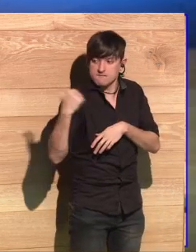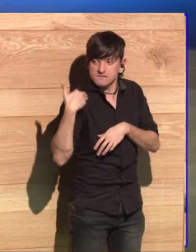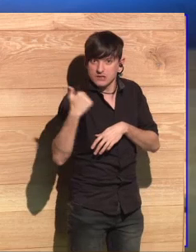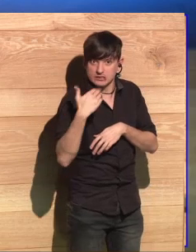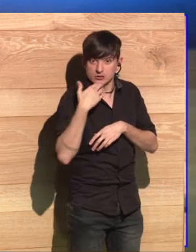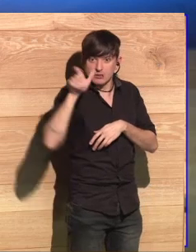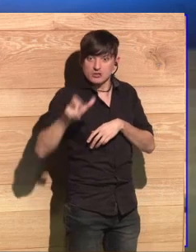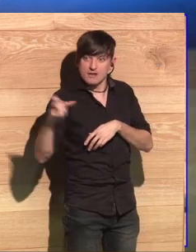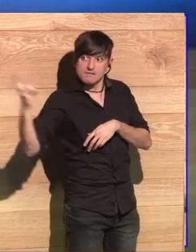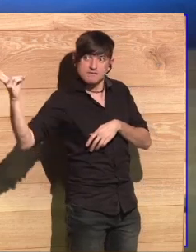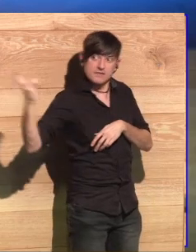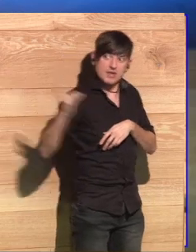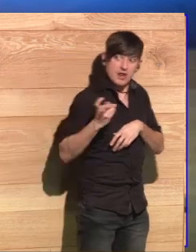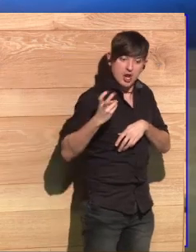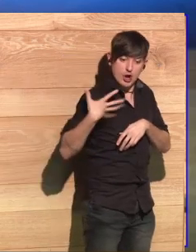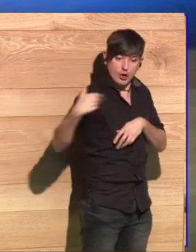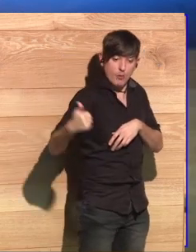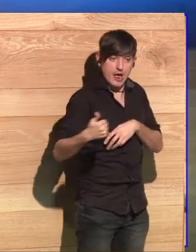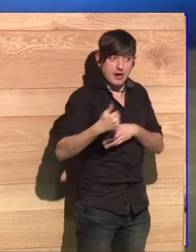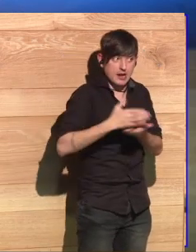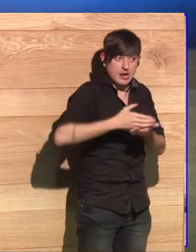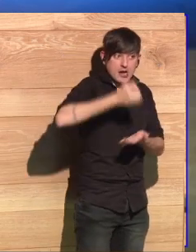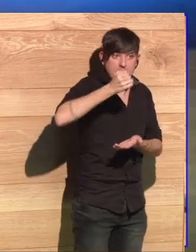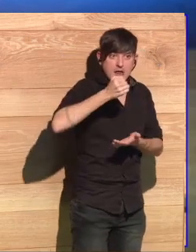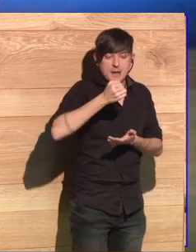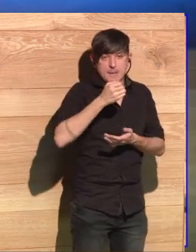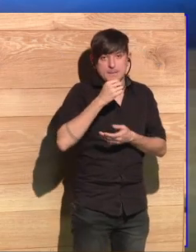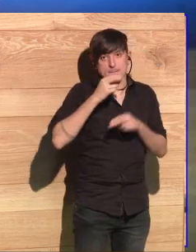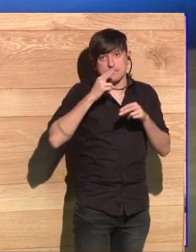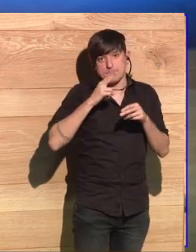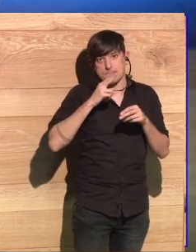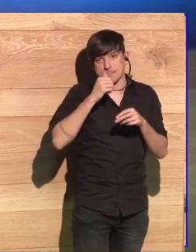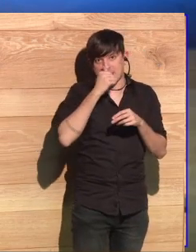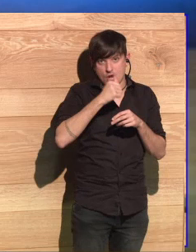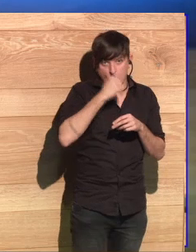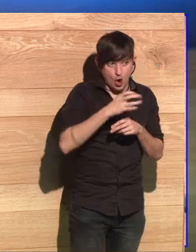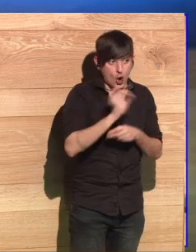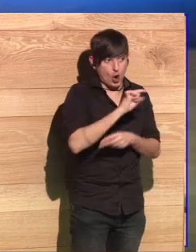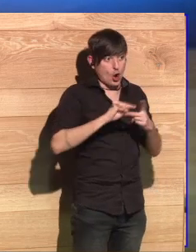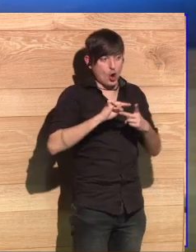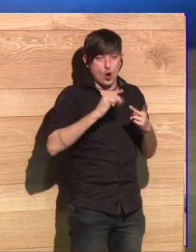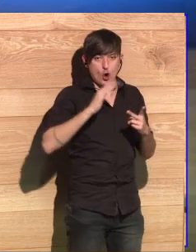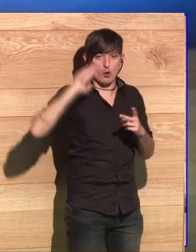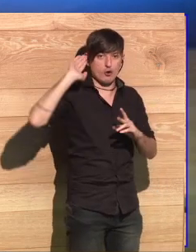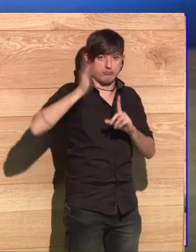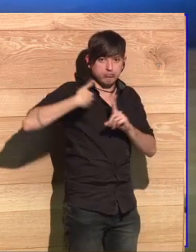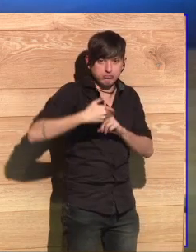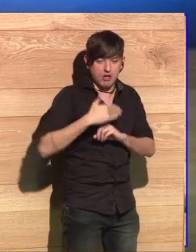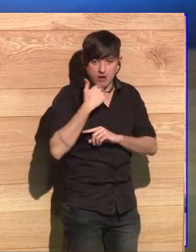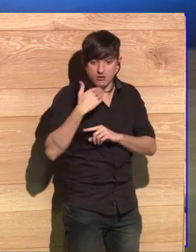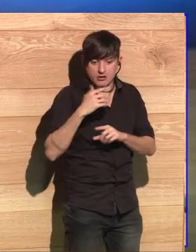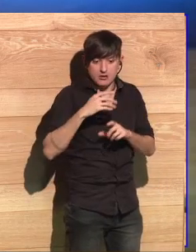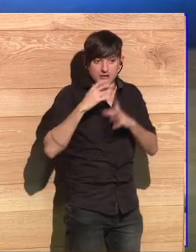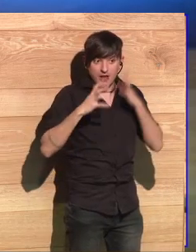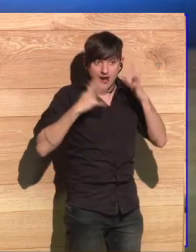or to hit them over the head and try and take their sleeping bag, whatever. So I feel bad for those poor dogs that have to live